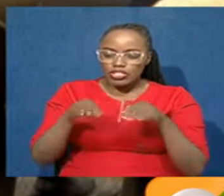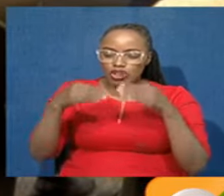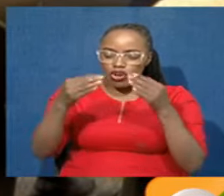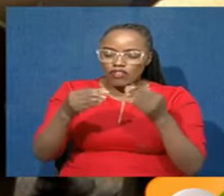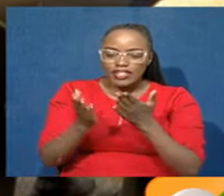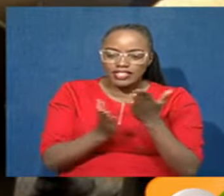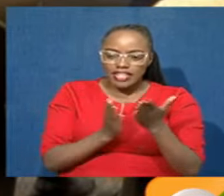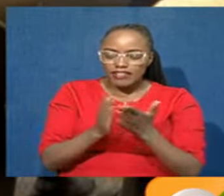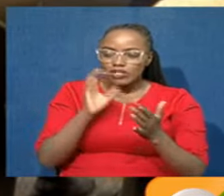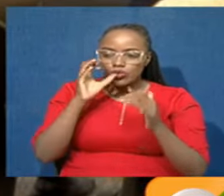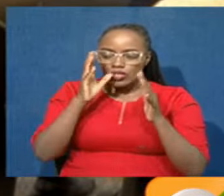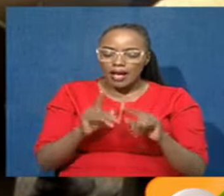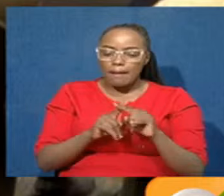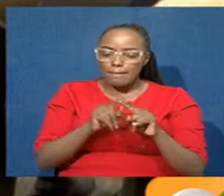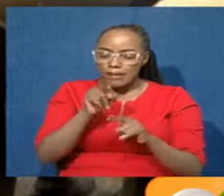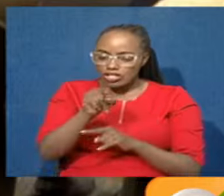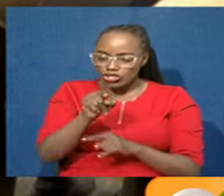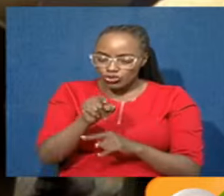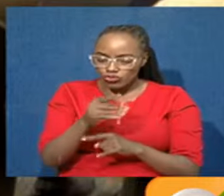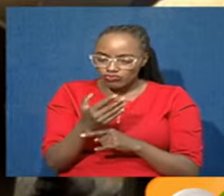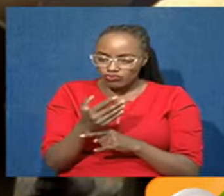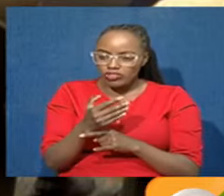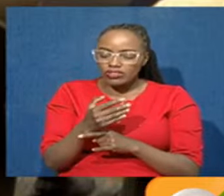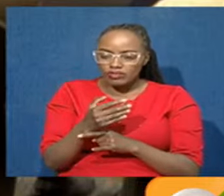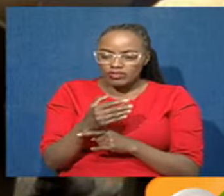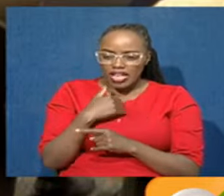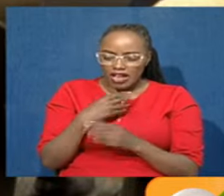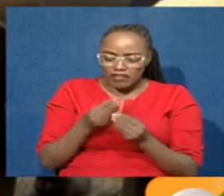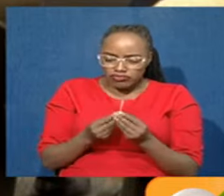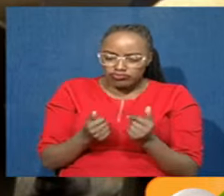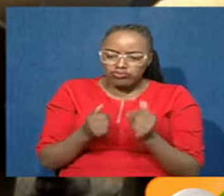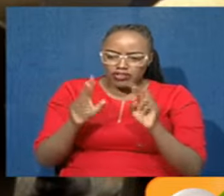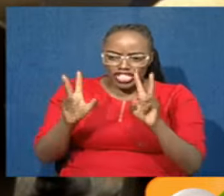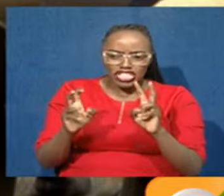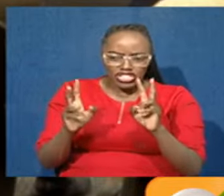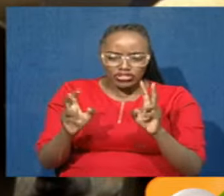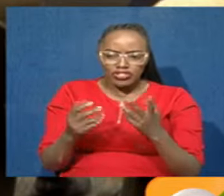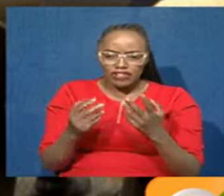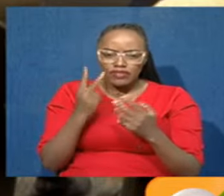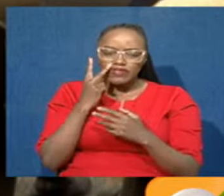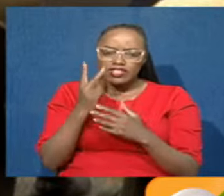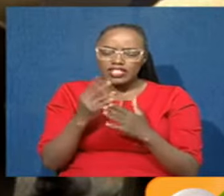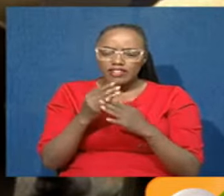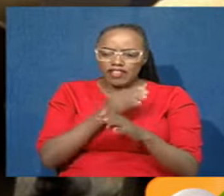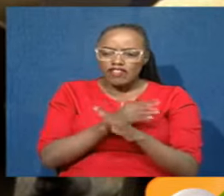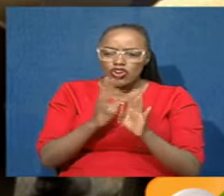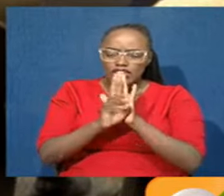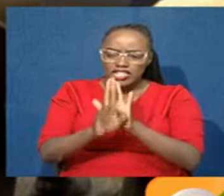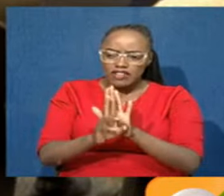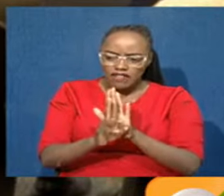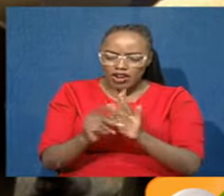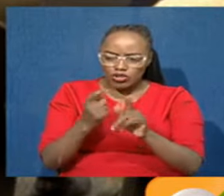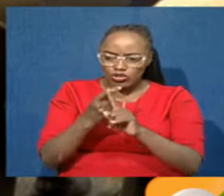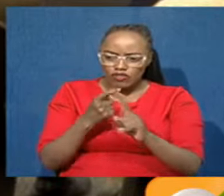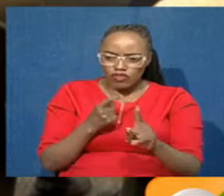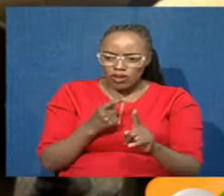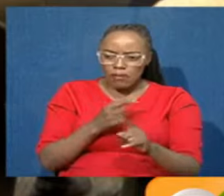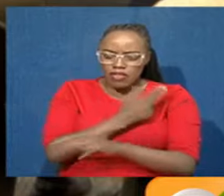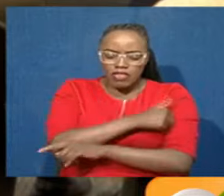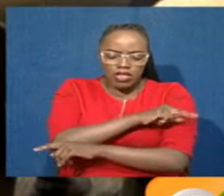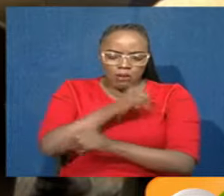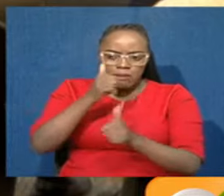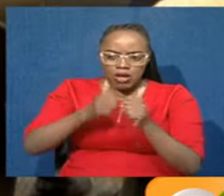client. In your facility, you deal with some of these critical issues. You must have seen referrals from hospitals